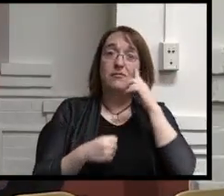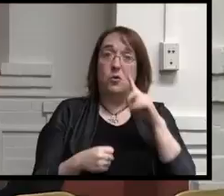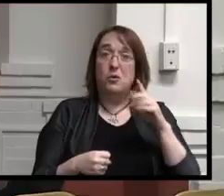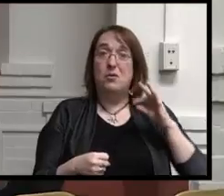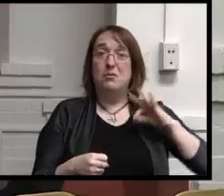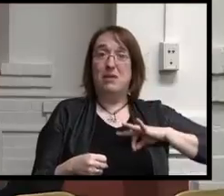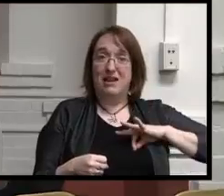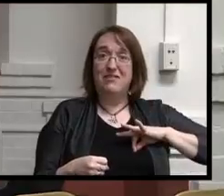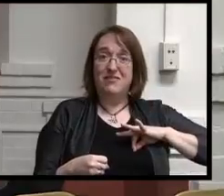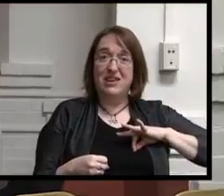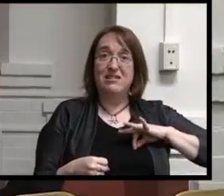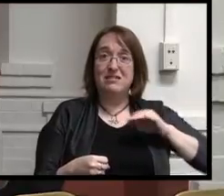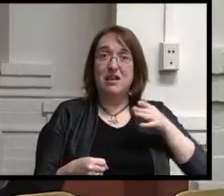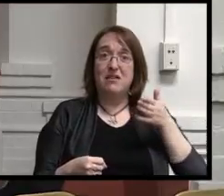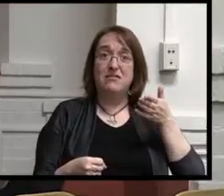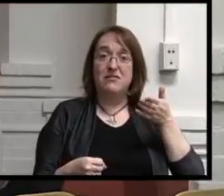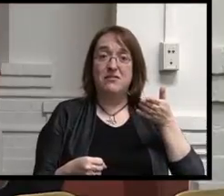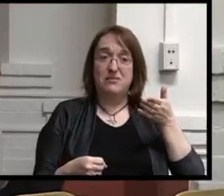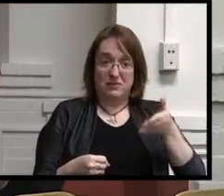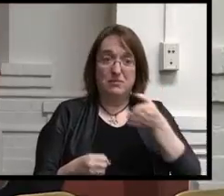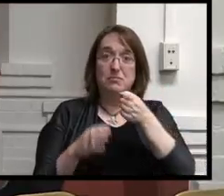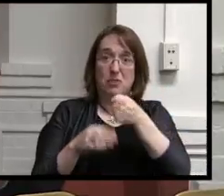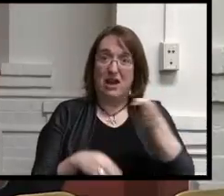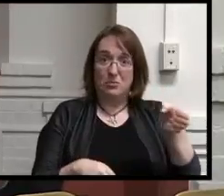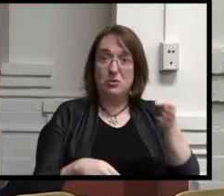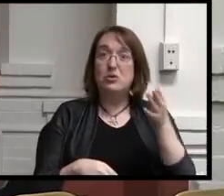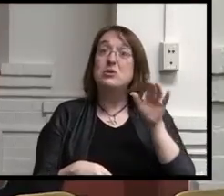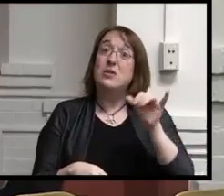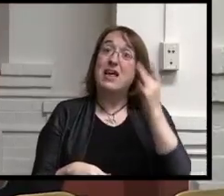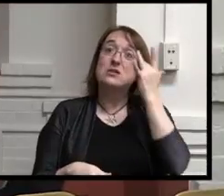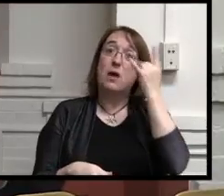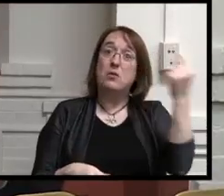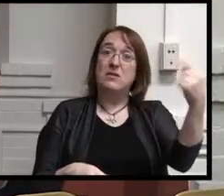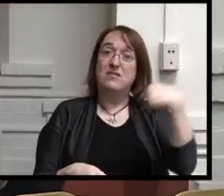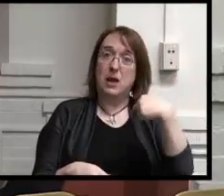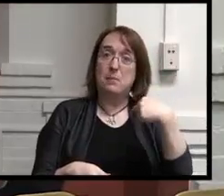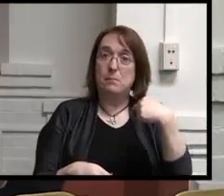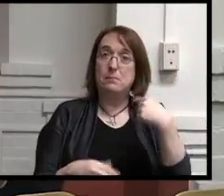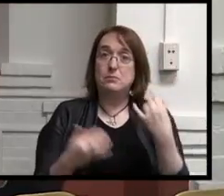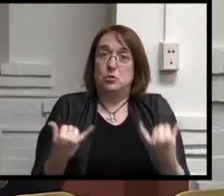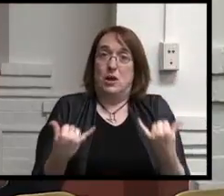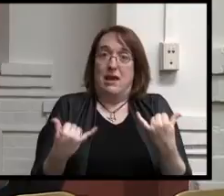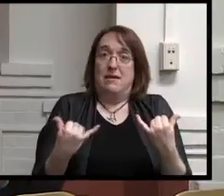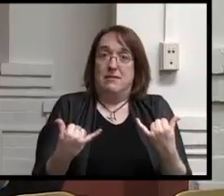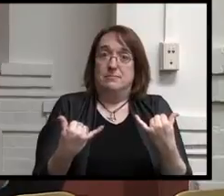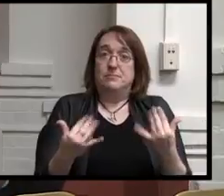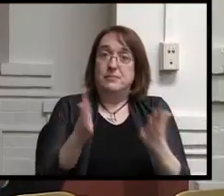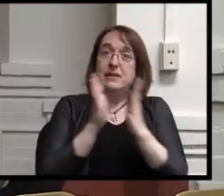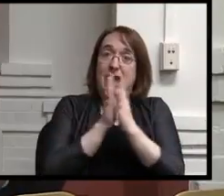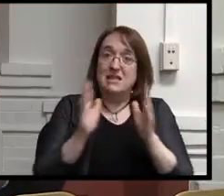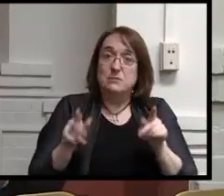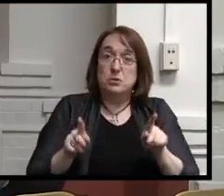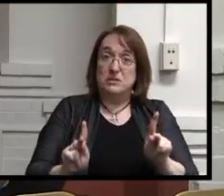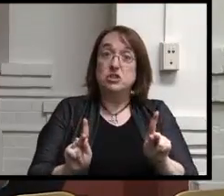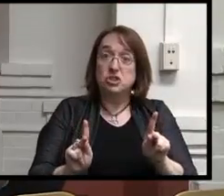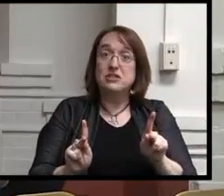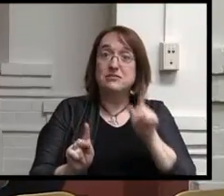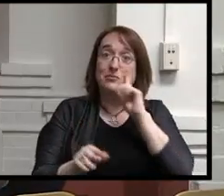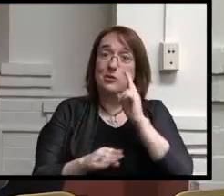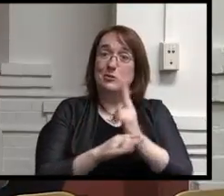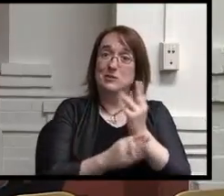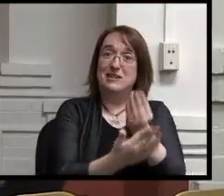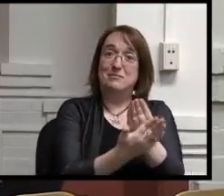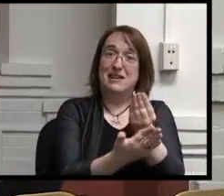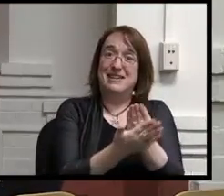of the town of Brattleboro. And that's why we're here tonight, to ask you permission to use those